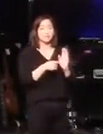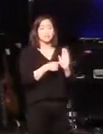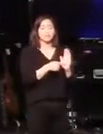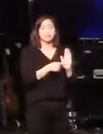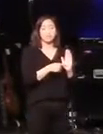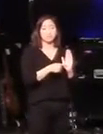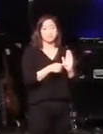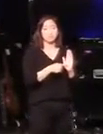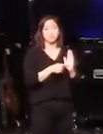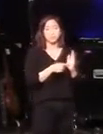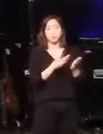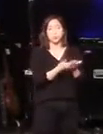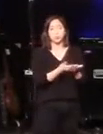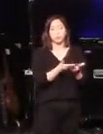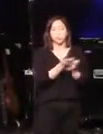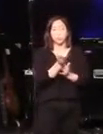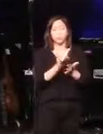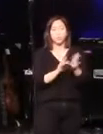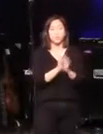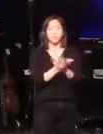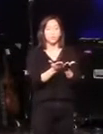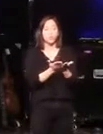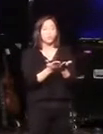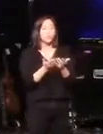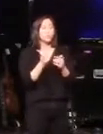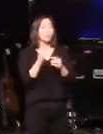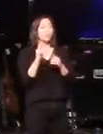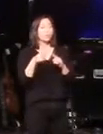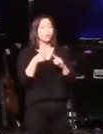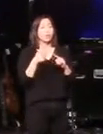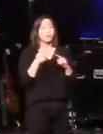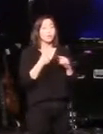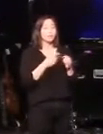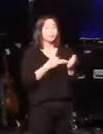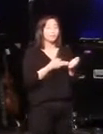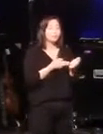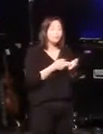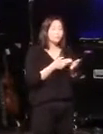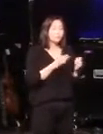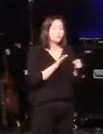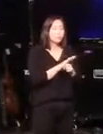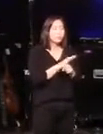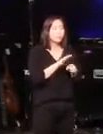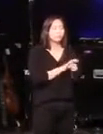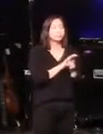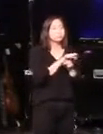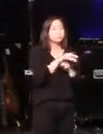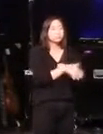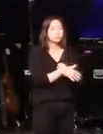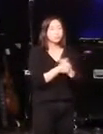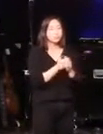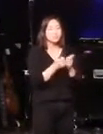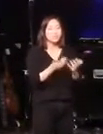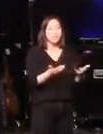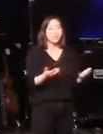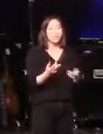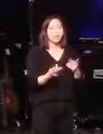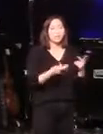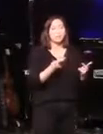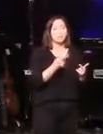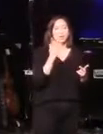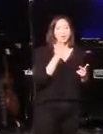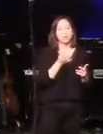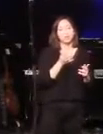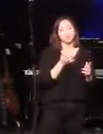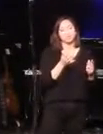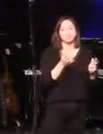Scripture. Whenever there's true abundance, what we have found is that when there's true abundance, people walk away from God because